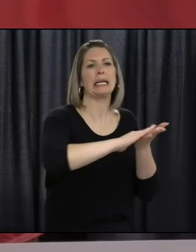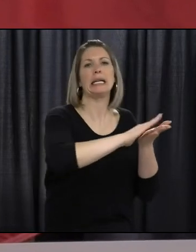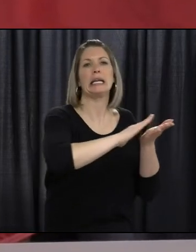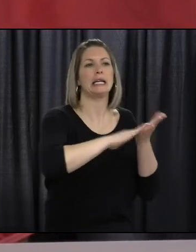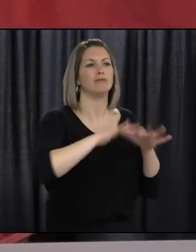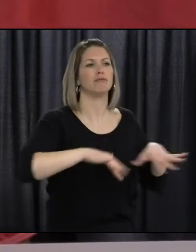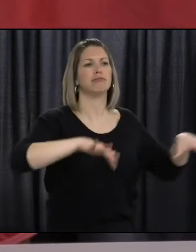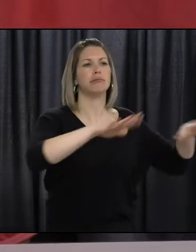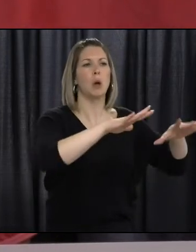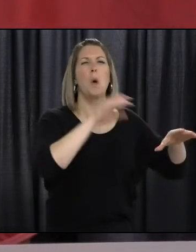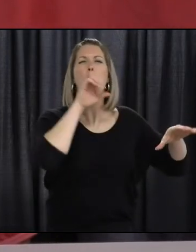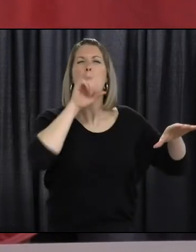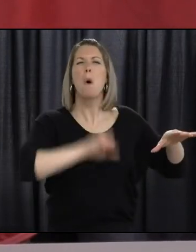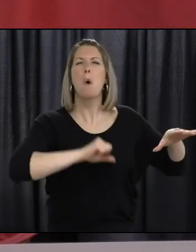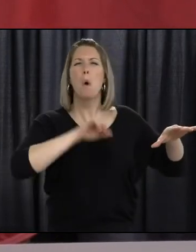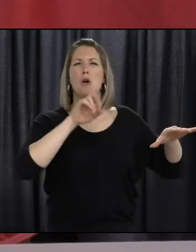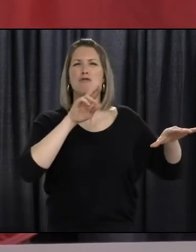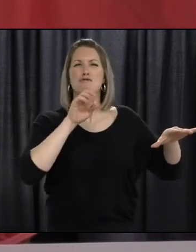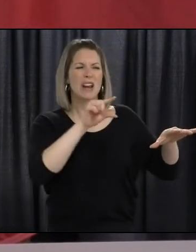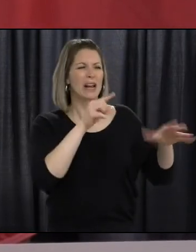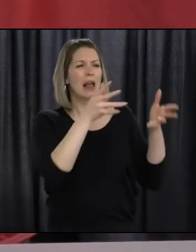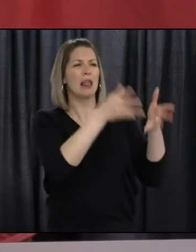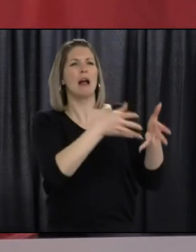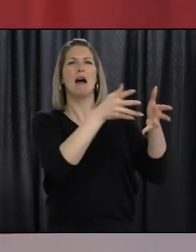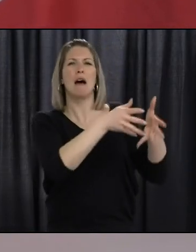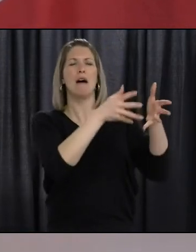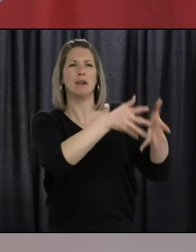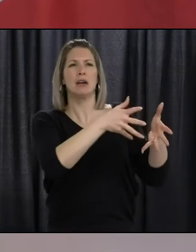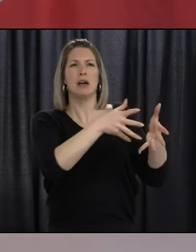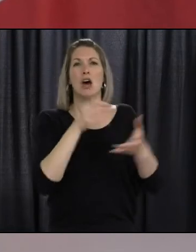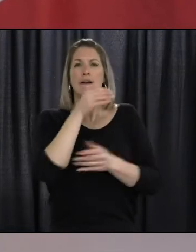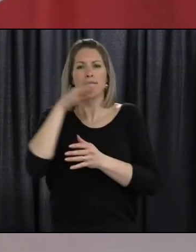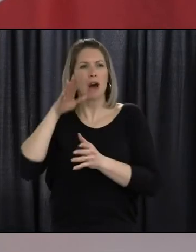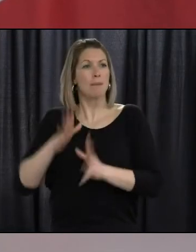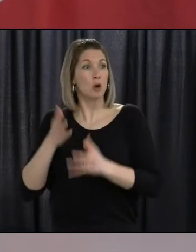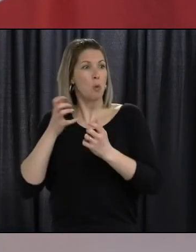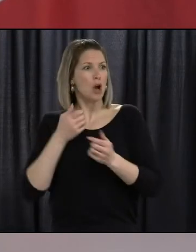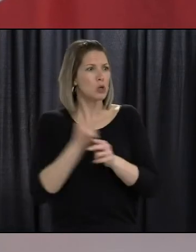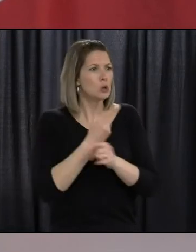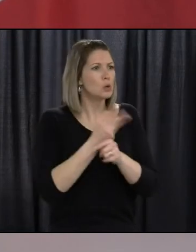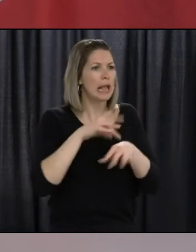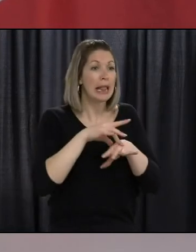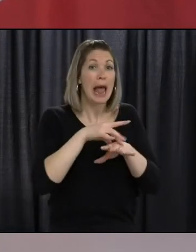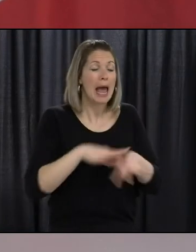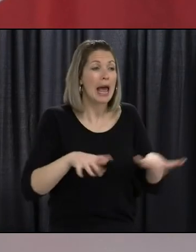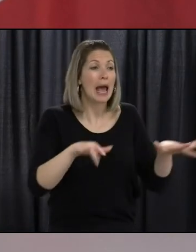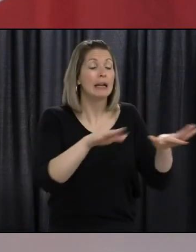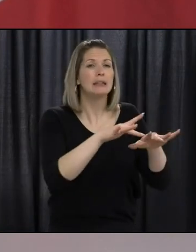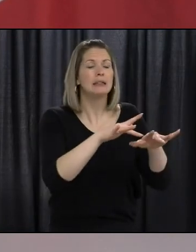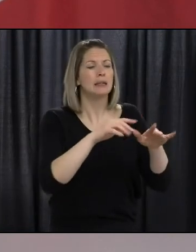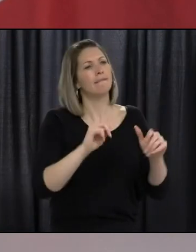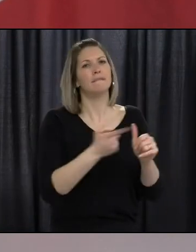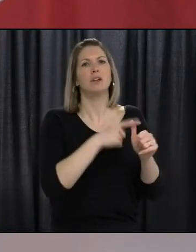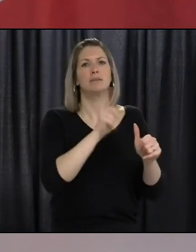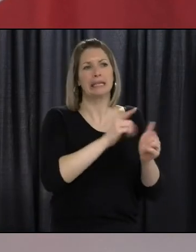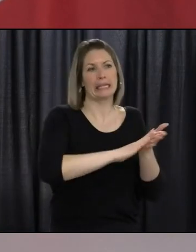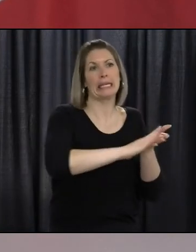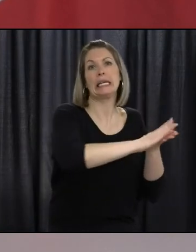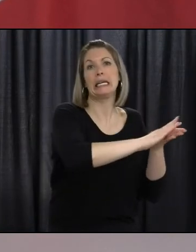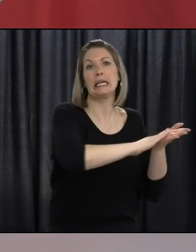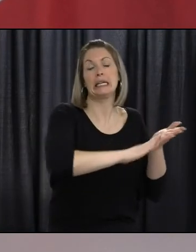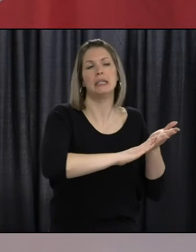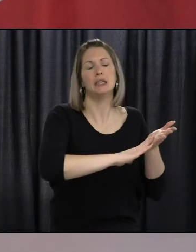looking for as an industry here in Newfoundland and Labrador is one a bit more future thinking, how we remain competitive, how we attract investment to Newfoundland and